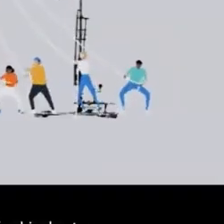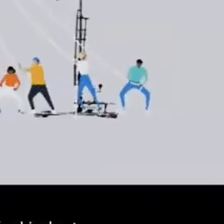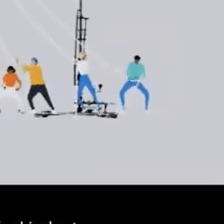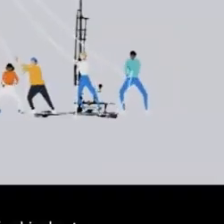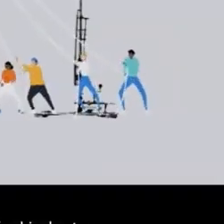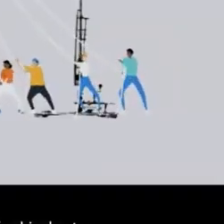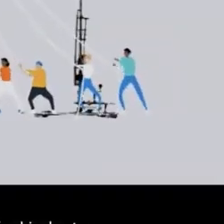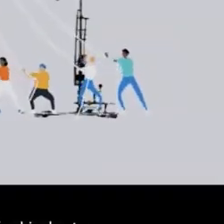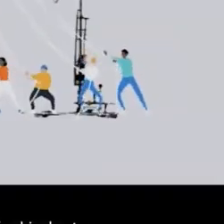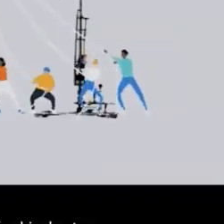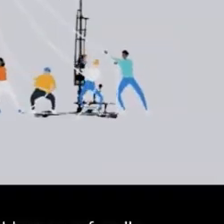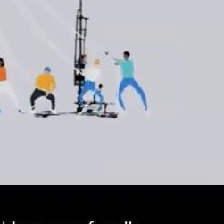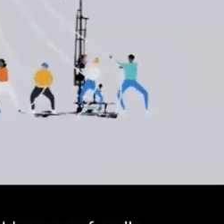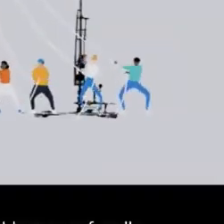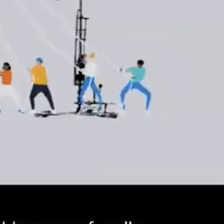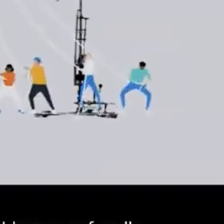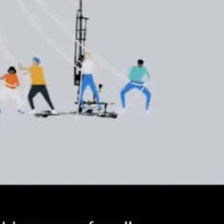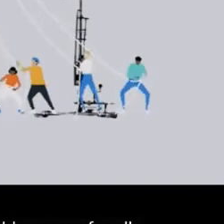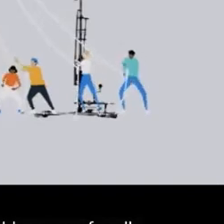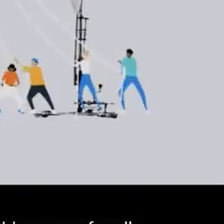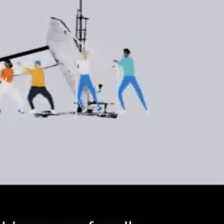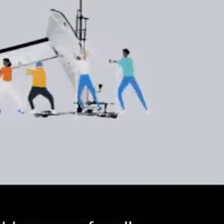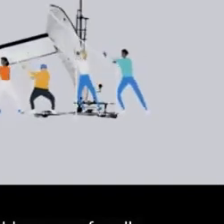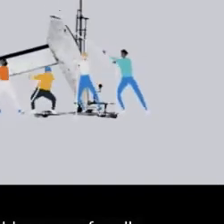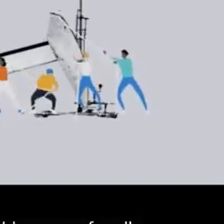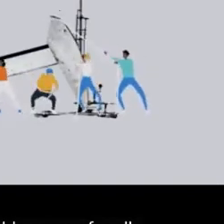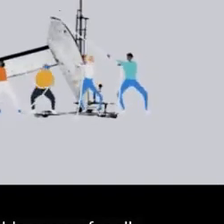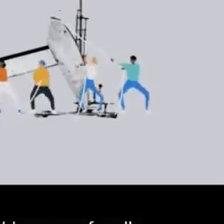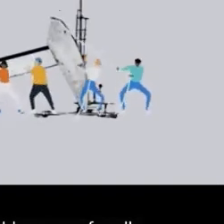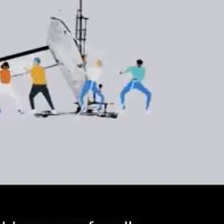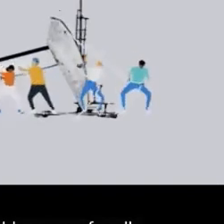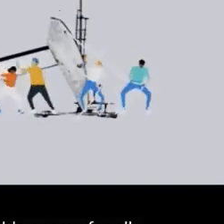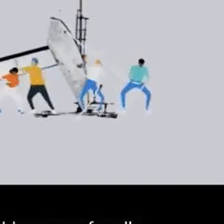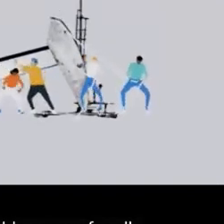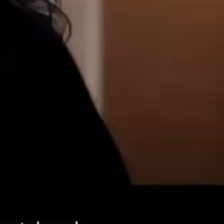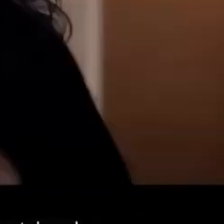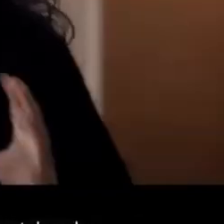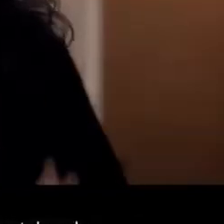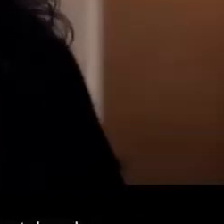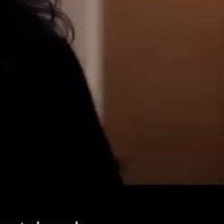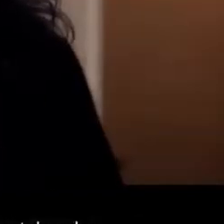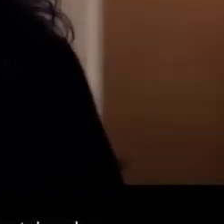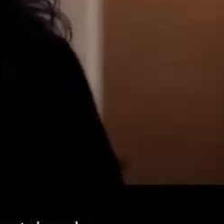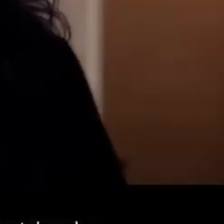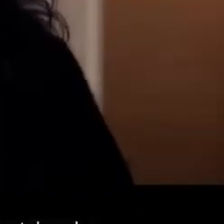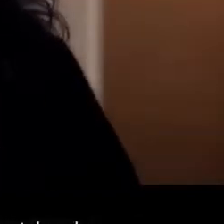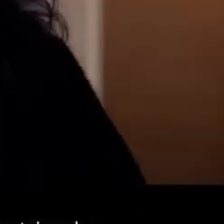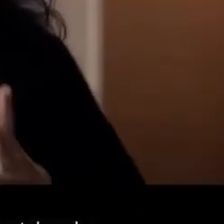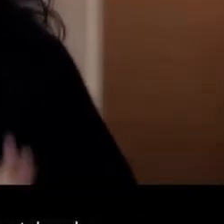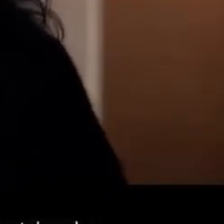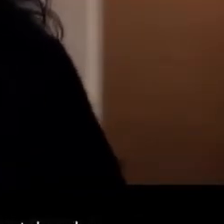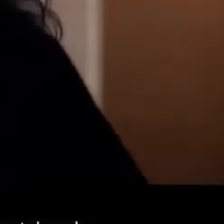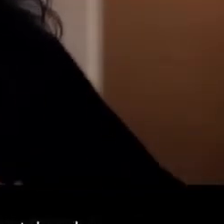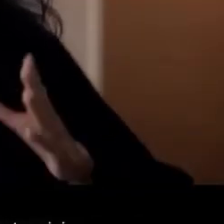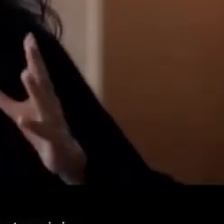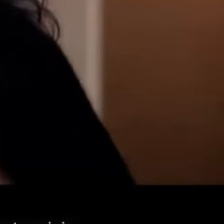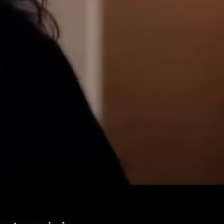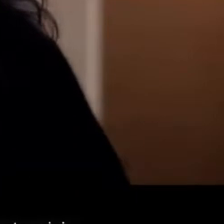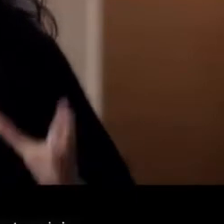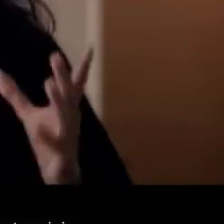down the fossil fuel industry if we want to replace it with renewable energy for all. The fossil fuel industry has spent